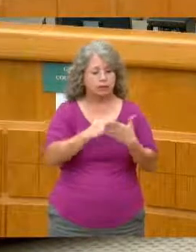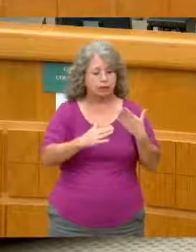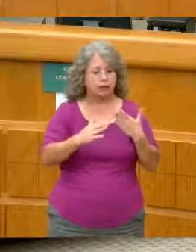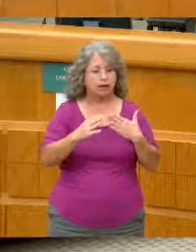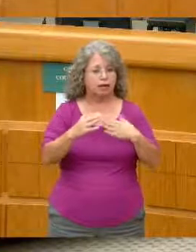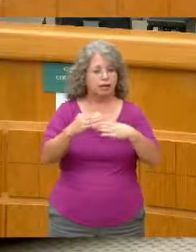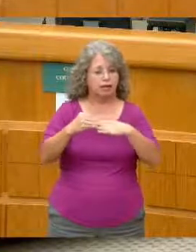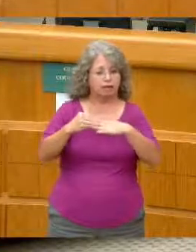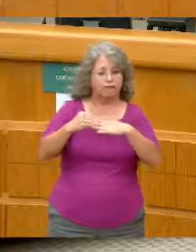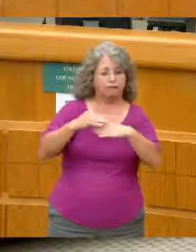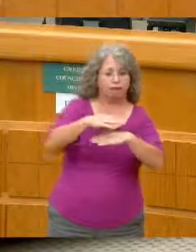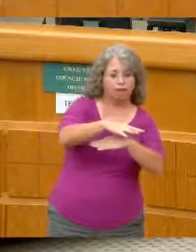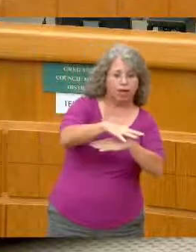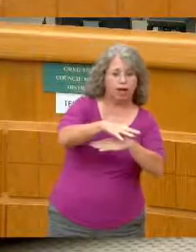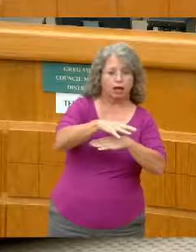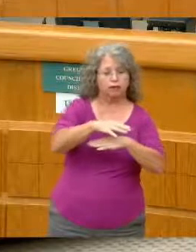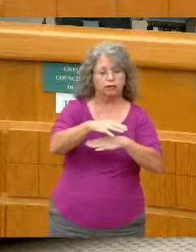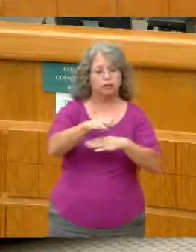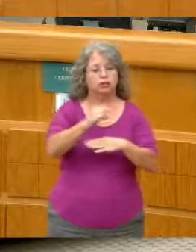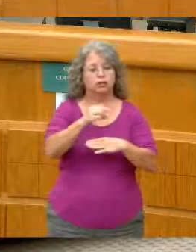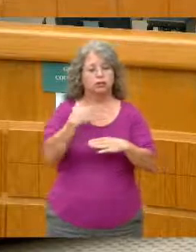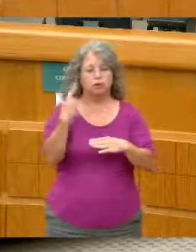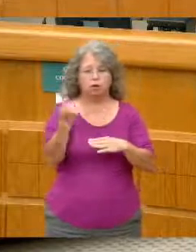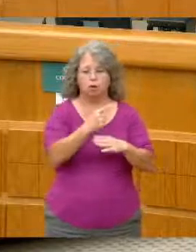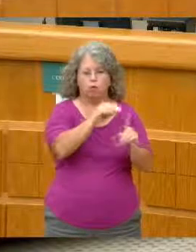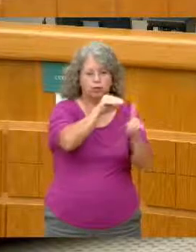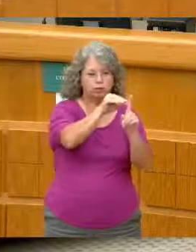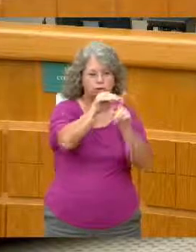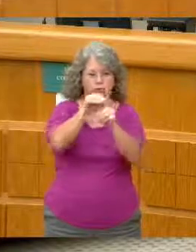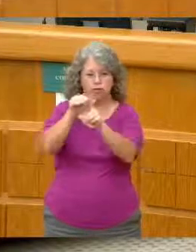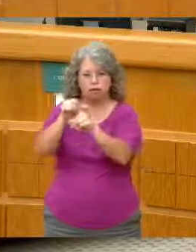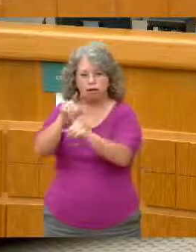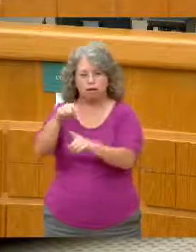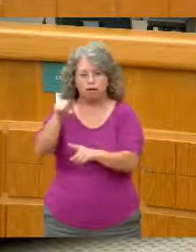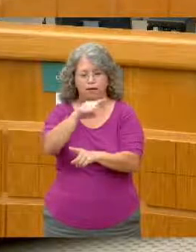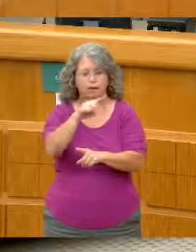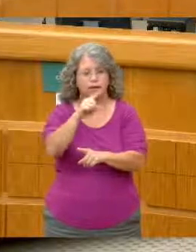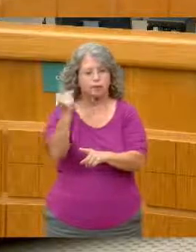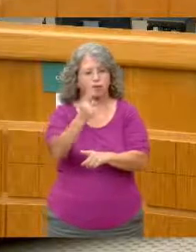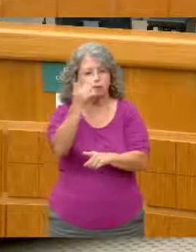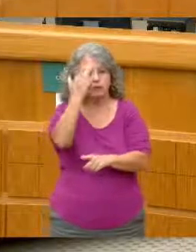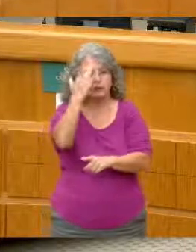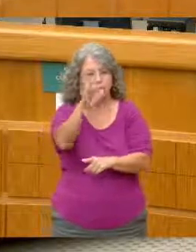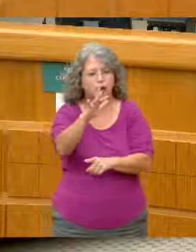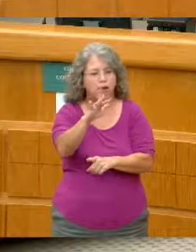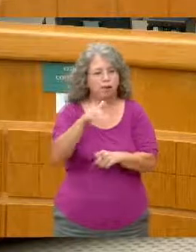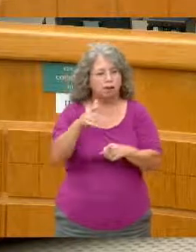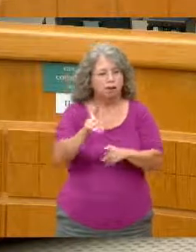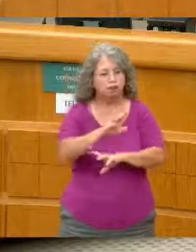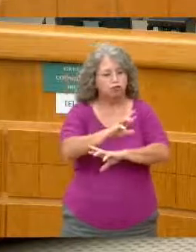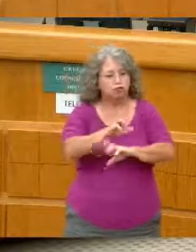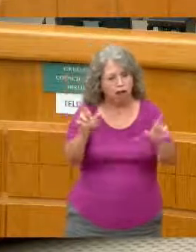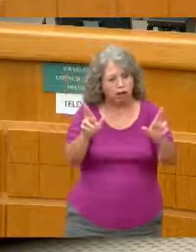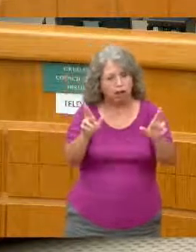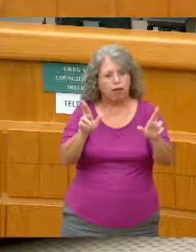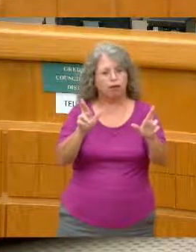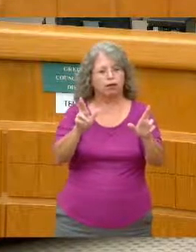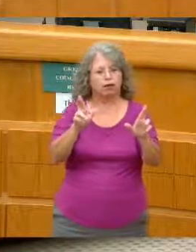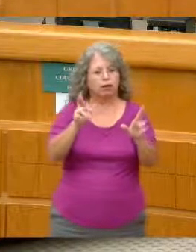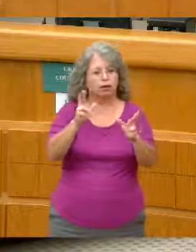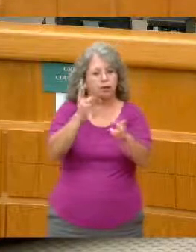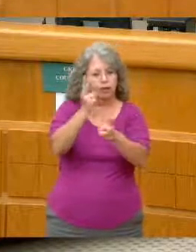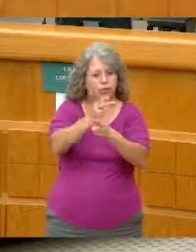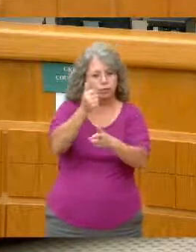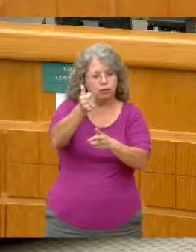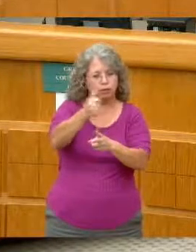of these types of effects. And so I want to always remind everybody that it's so smart. Let's be prepared